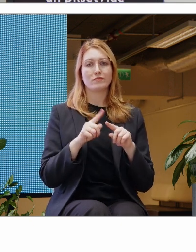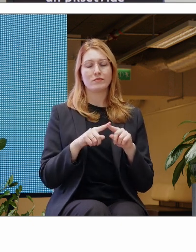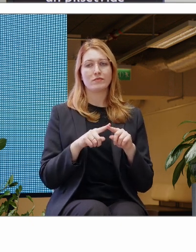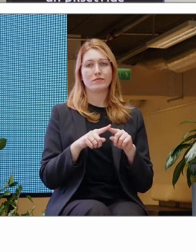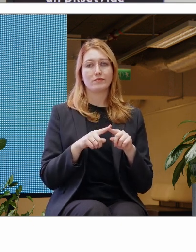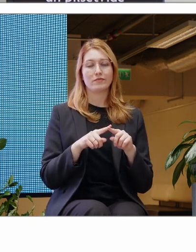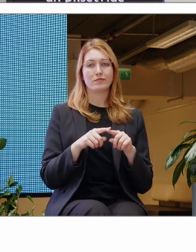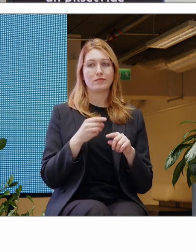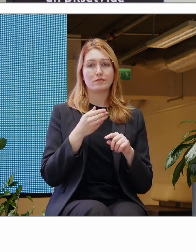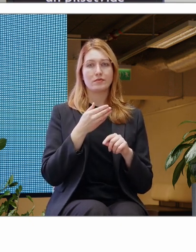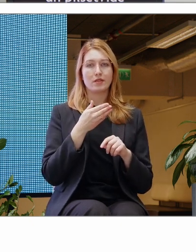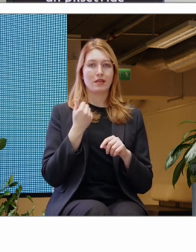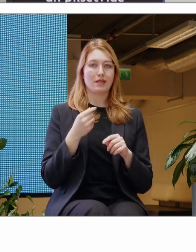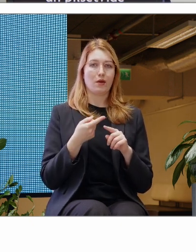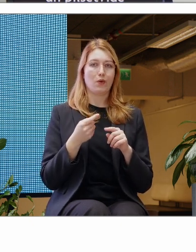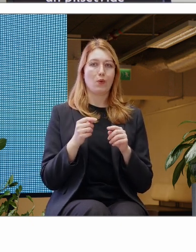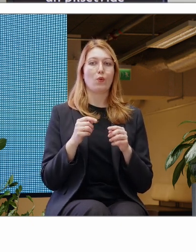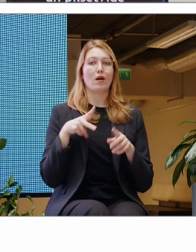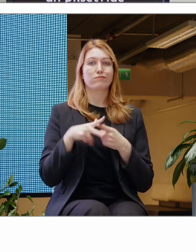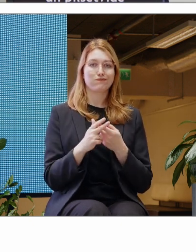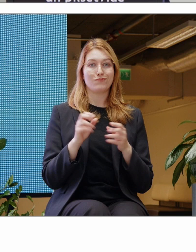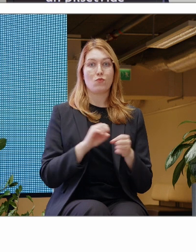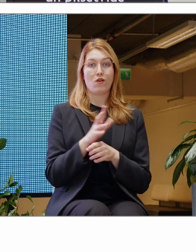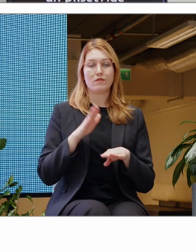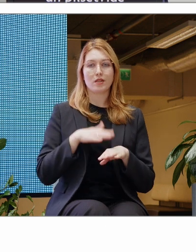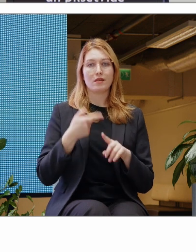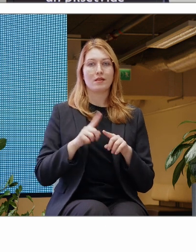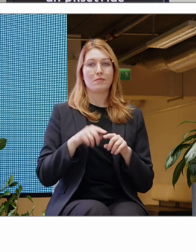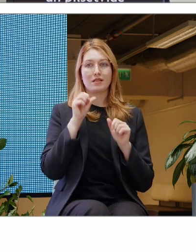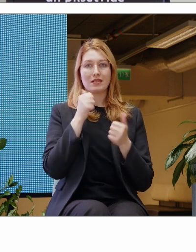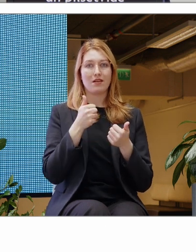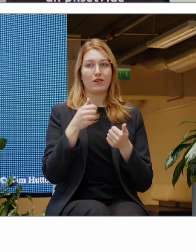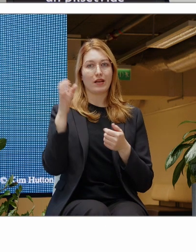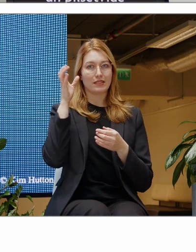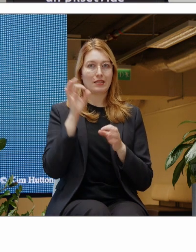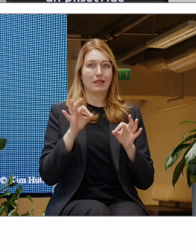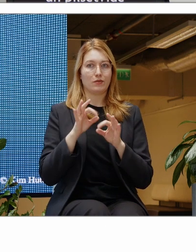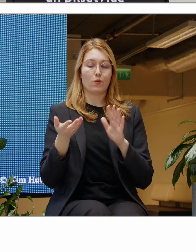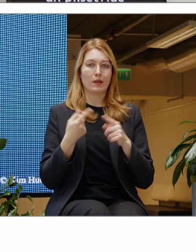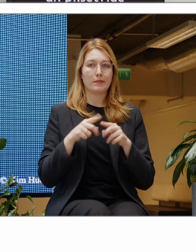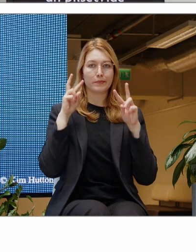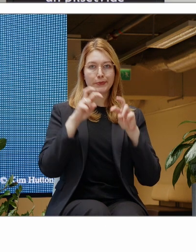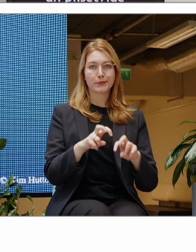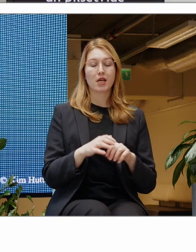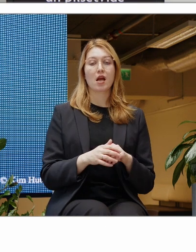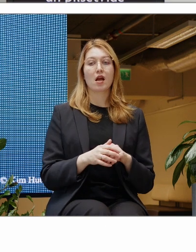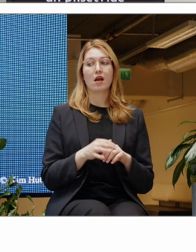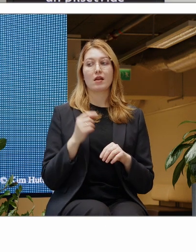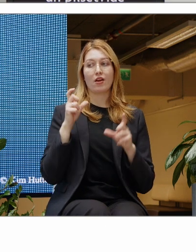much bigger study, but it was in COVID. And suddenly ethics said that you can't do that anymore, so I had to do it remotely. So what I did,